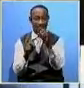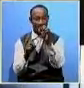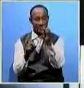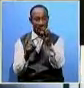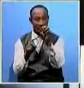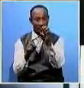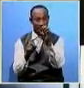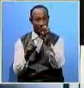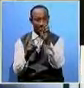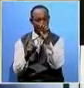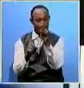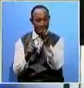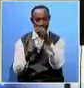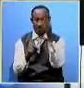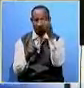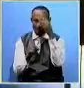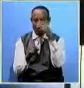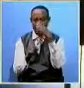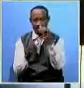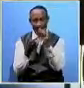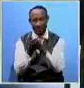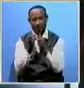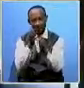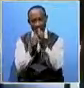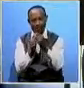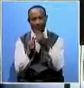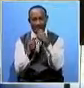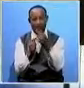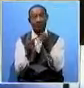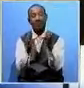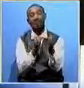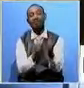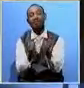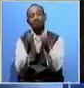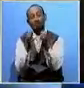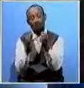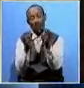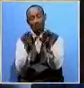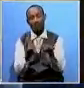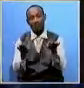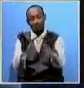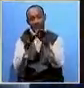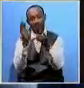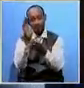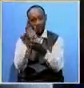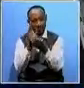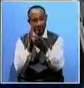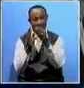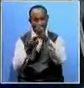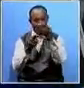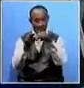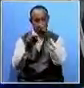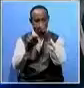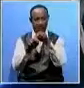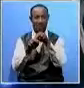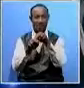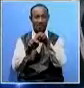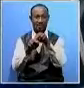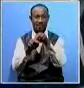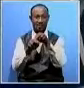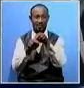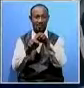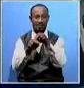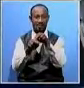even the smallest, what we call micro. They are extremely important to the development of this nation. The Startup of the